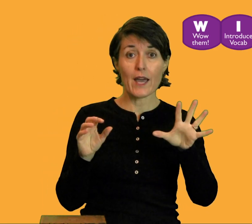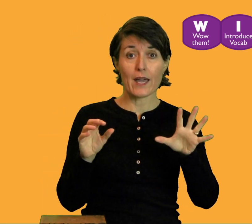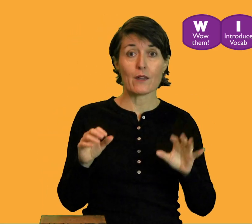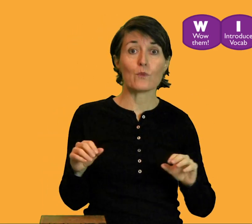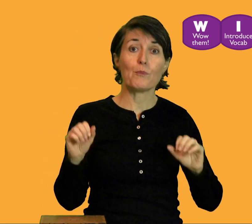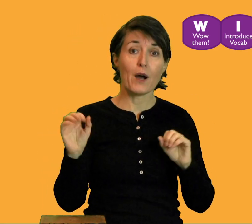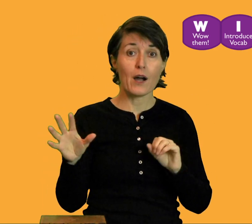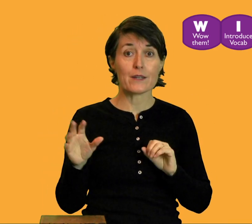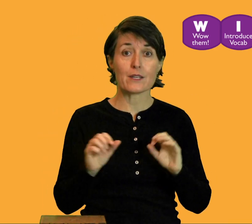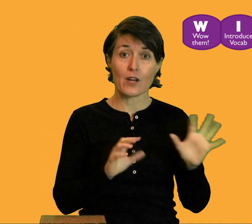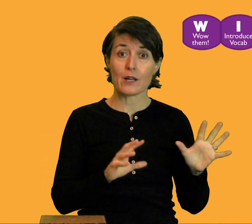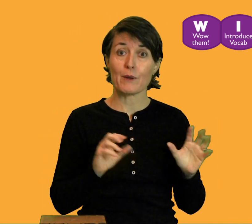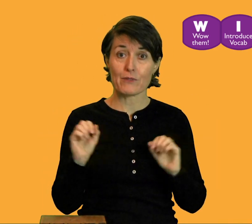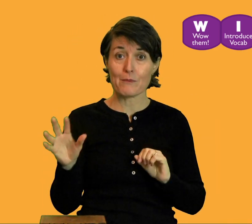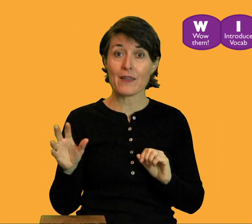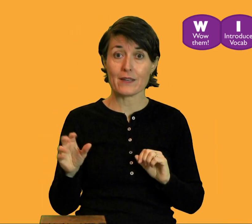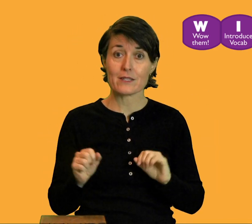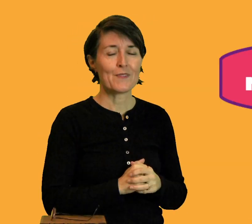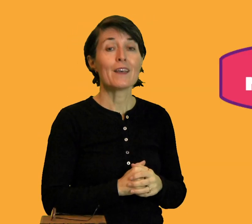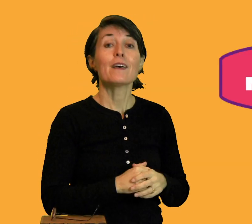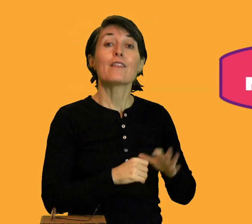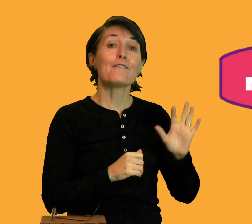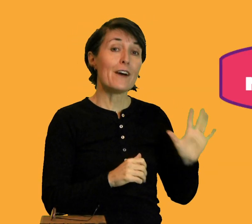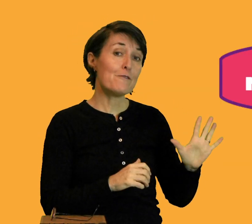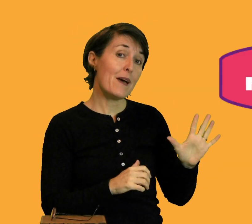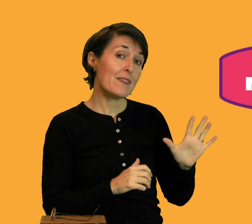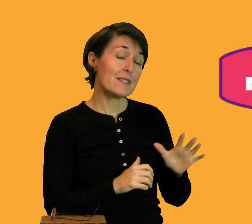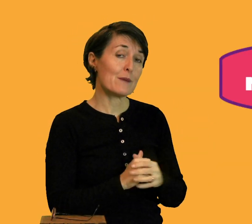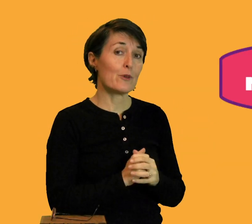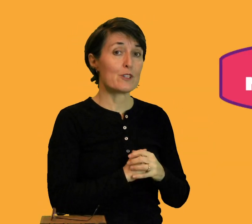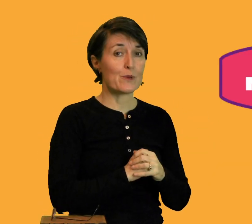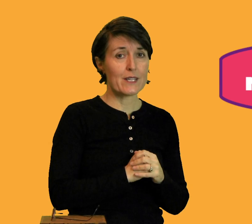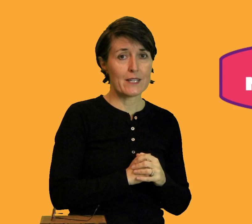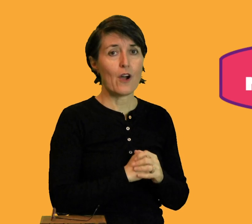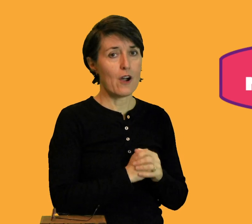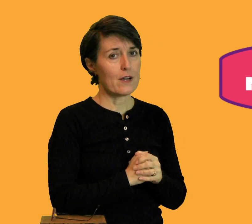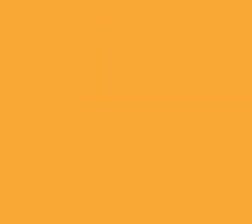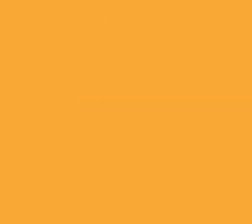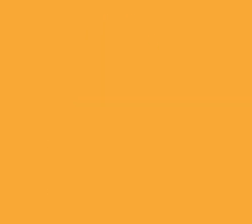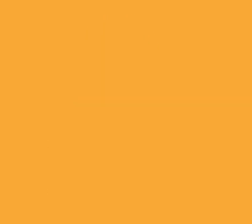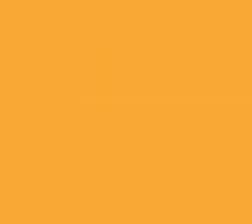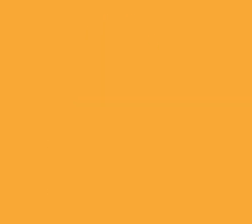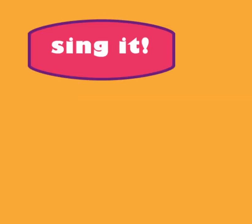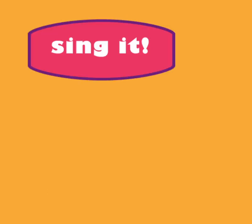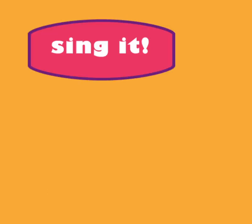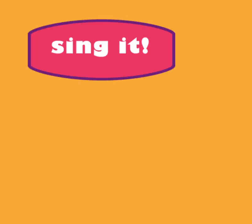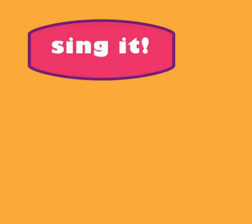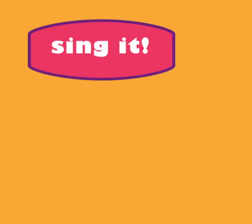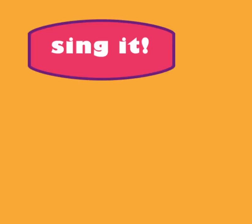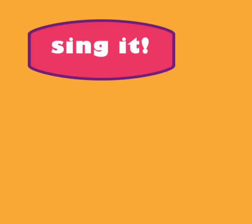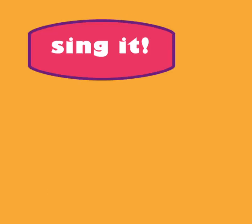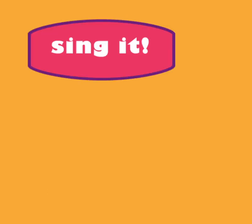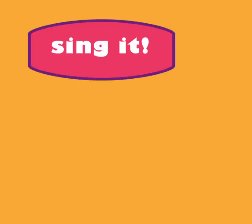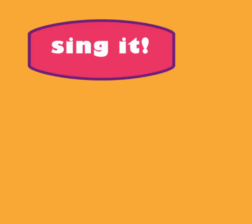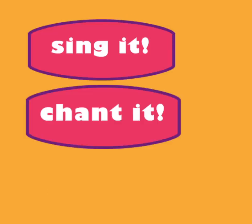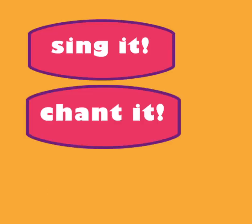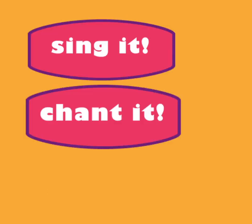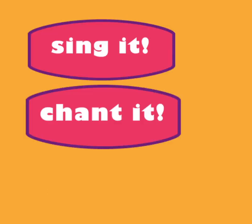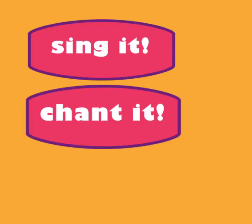then along the way, we'll pause to talk about the methods. The five methods that I'm going to present are sing it,